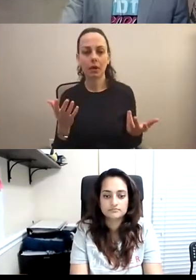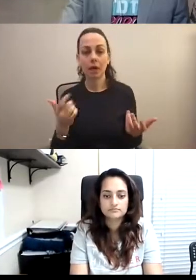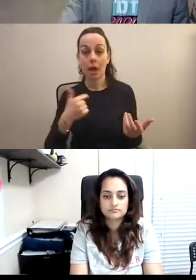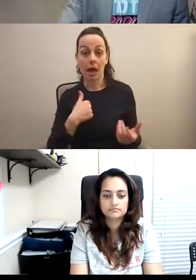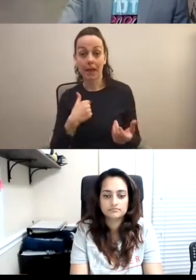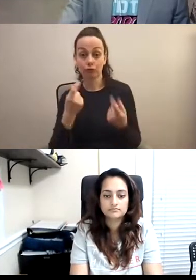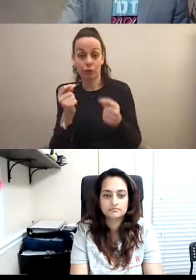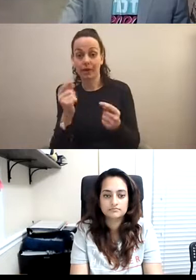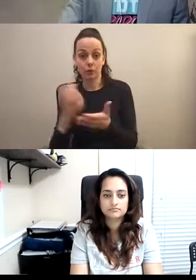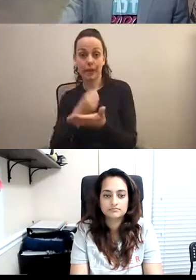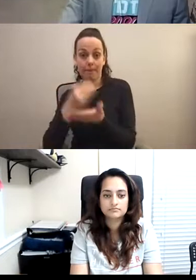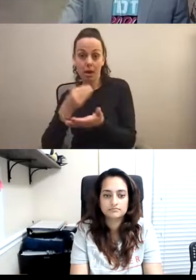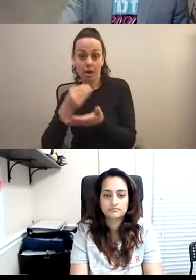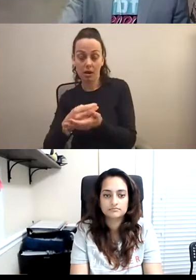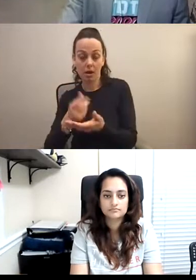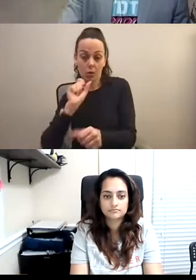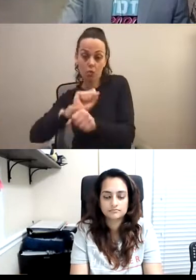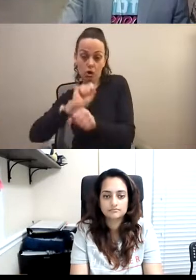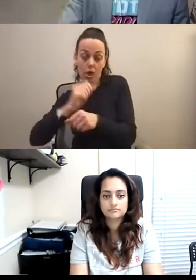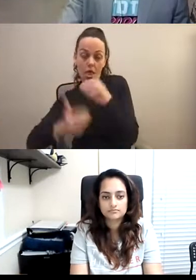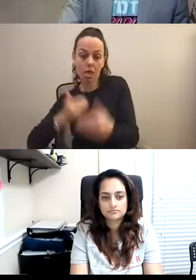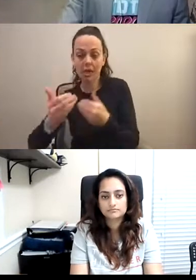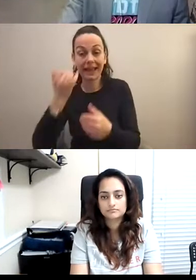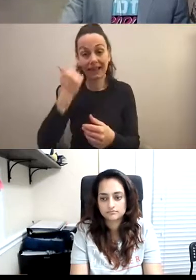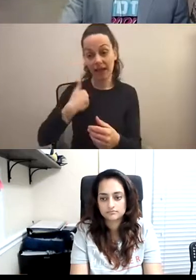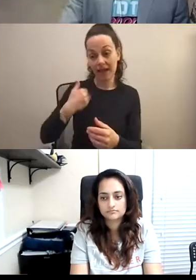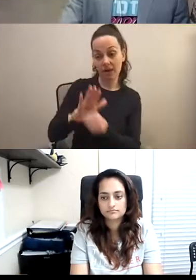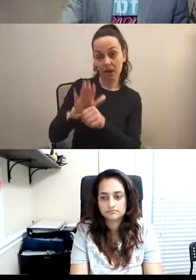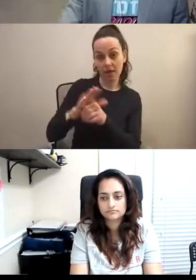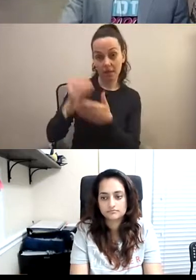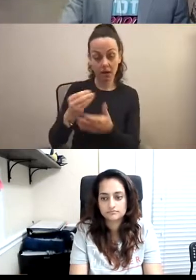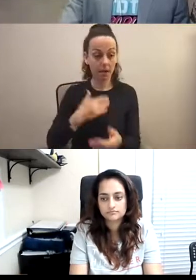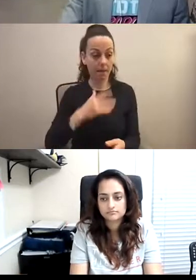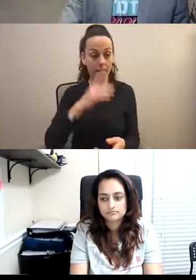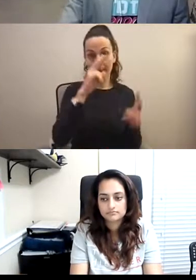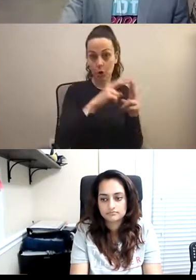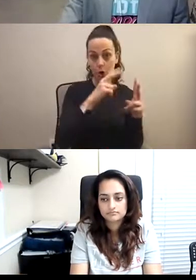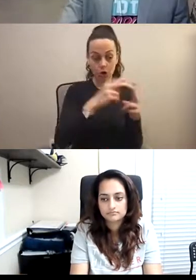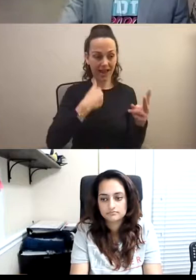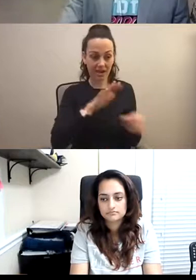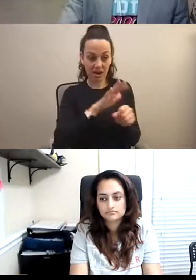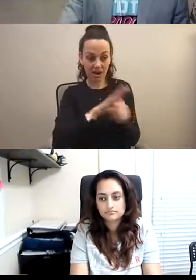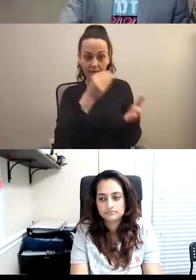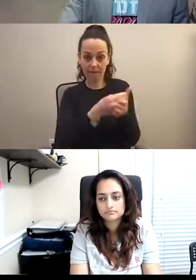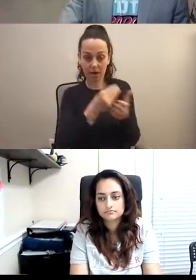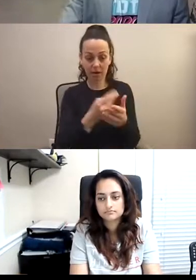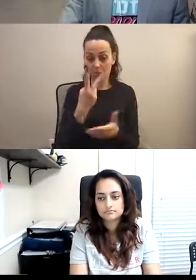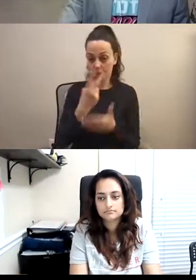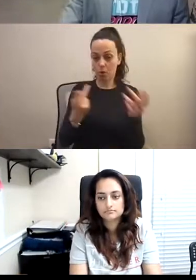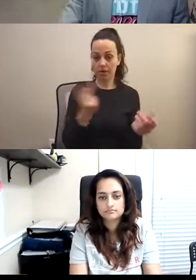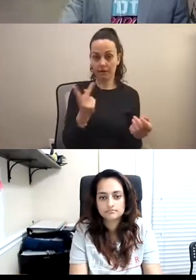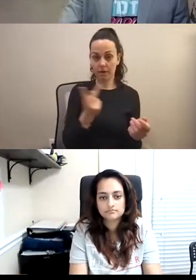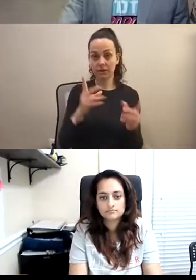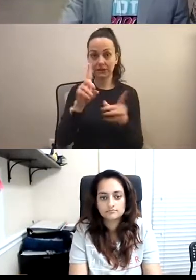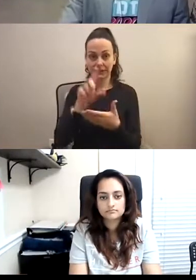get this money. So if I get enough money and my man has enough money and we're both disabled, then we really ain't gonna